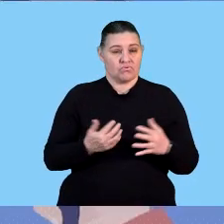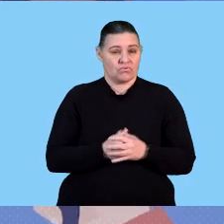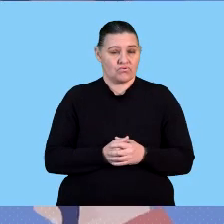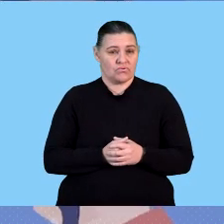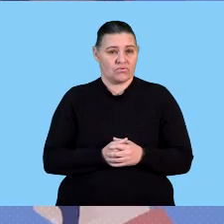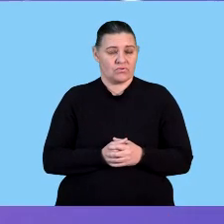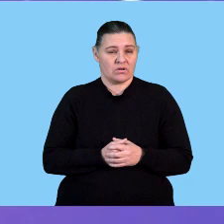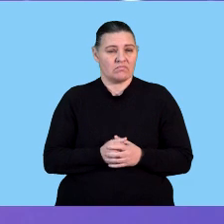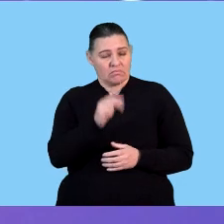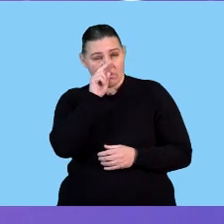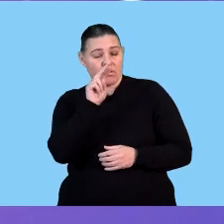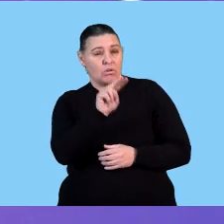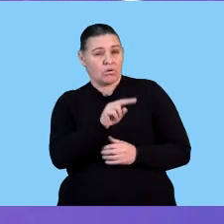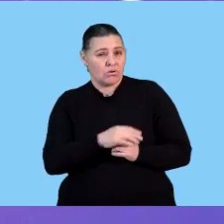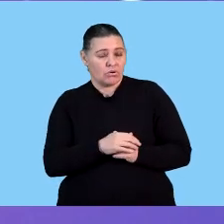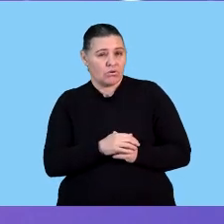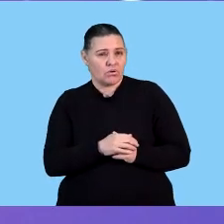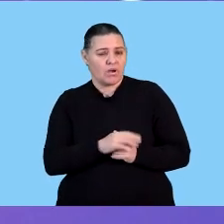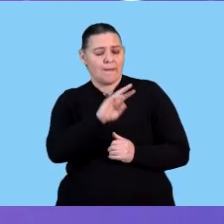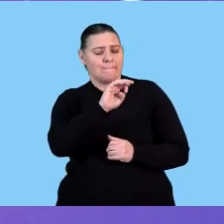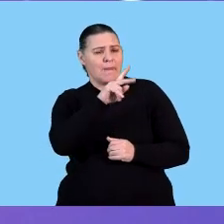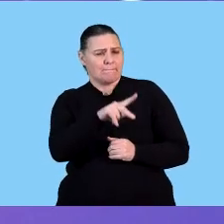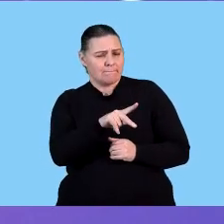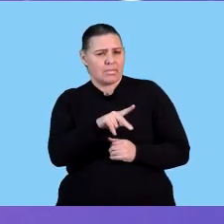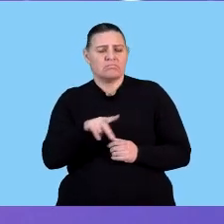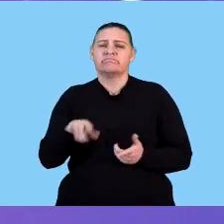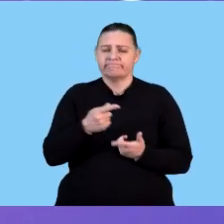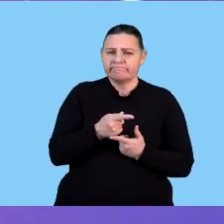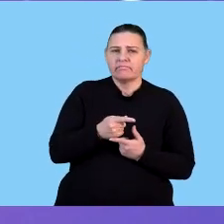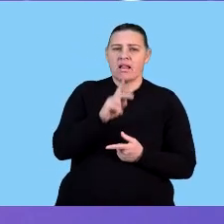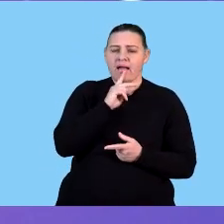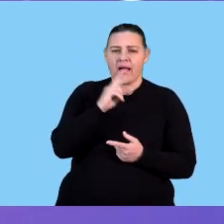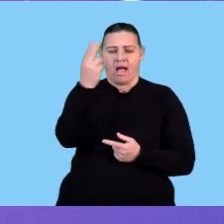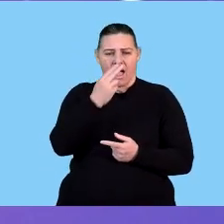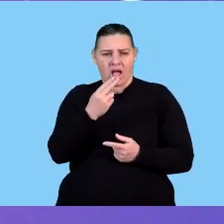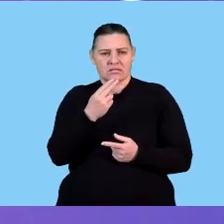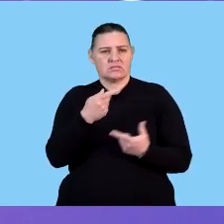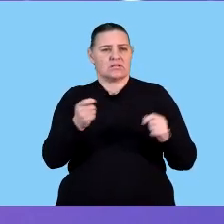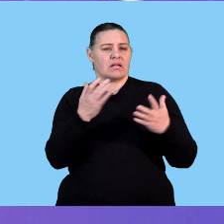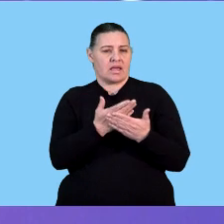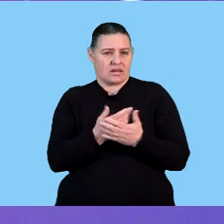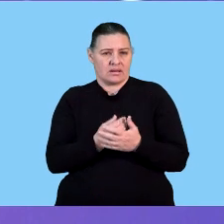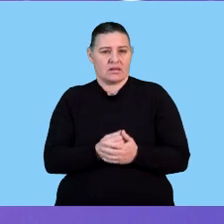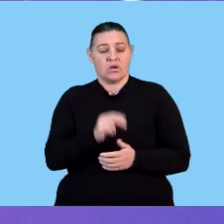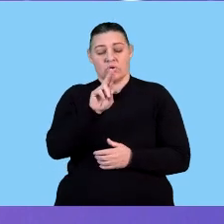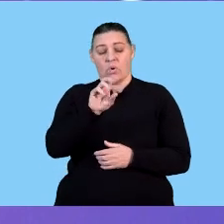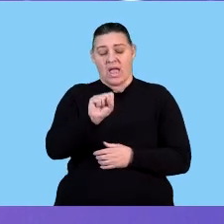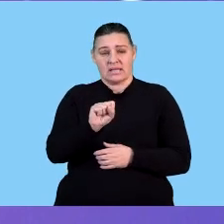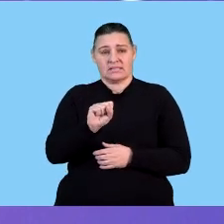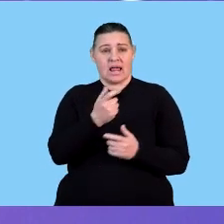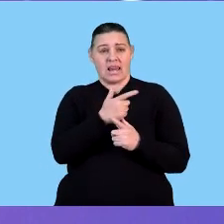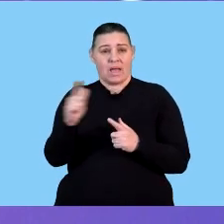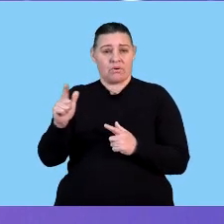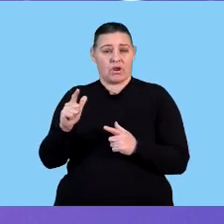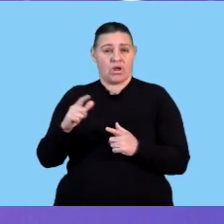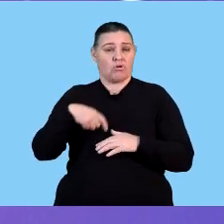So, if you look at maps can be collected and sold like pieces of art. Now that's amazing. The US Library of Congress